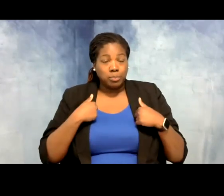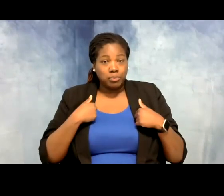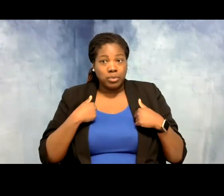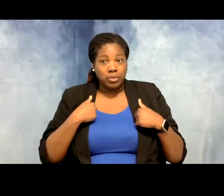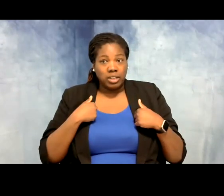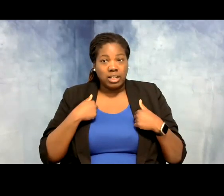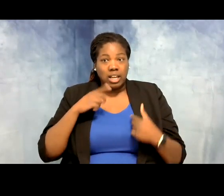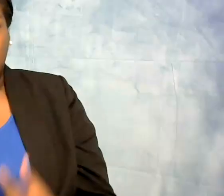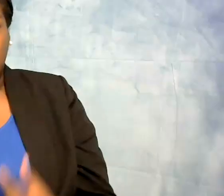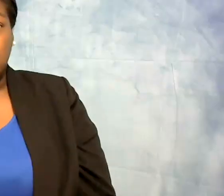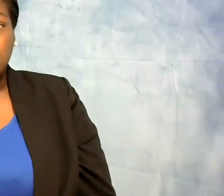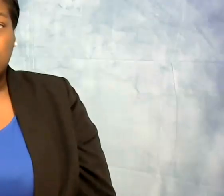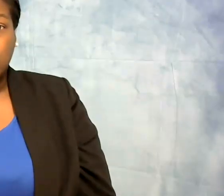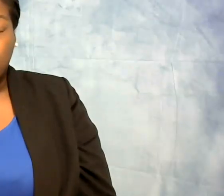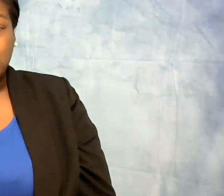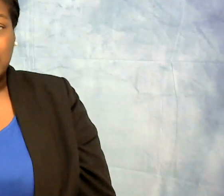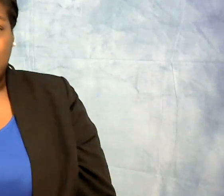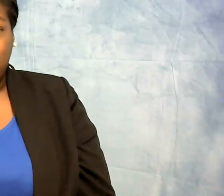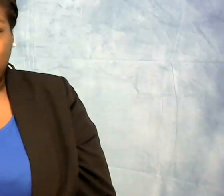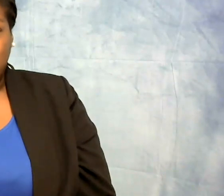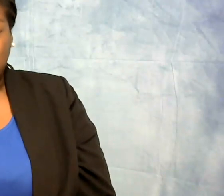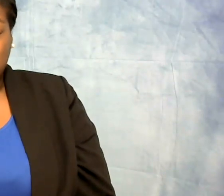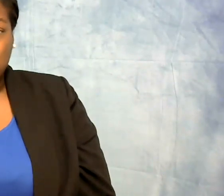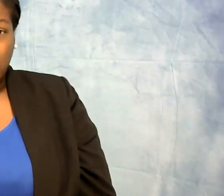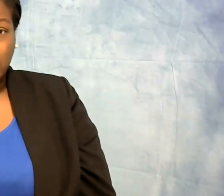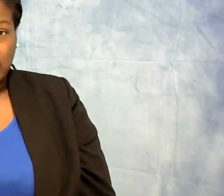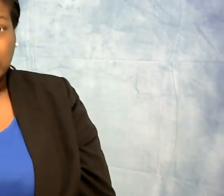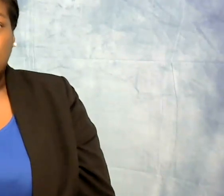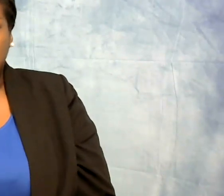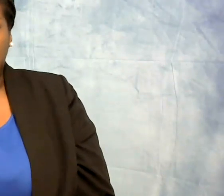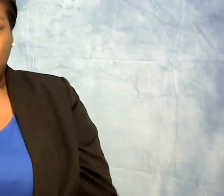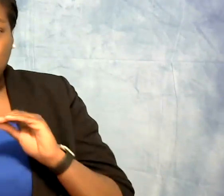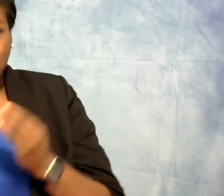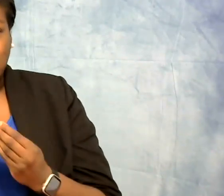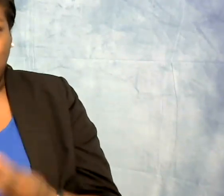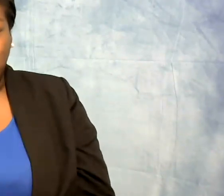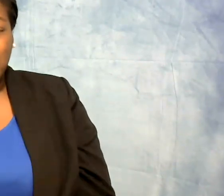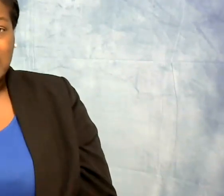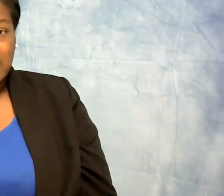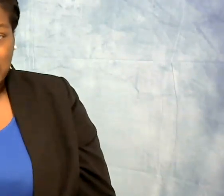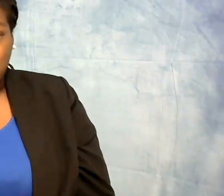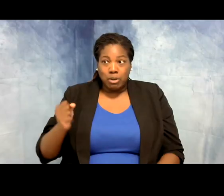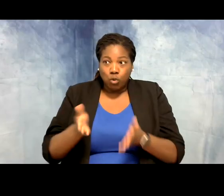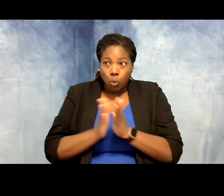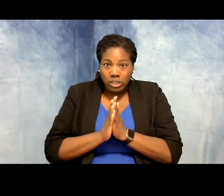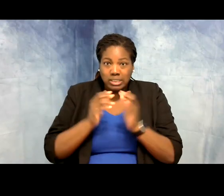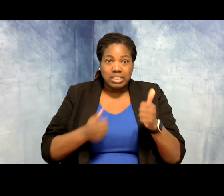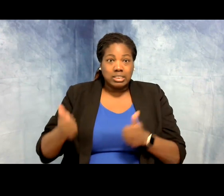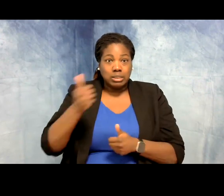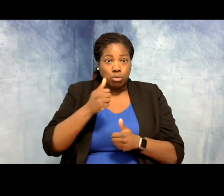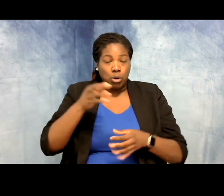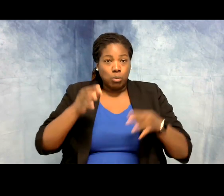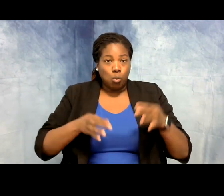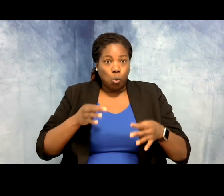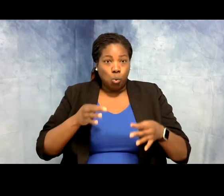Dobbs v. Jackson Women's Health Organization, Mississippi is asking the Supreme Court to not only uphold